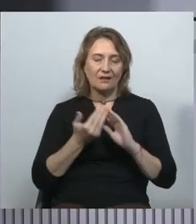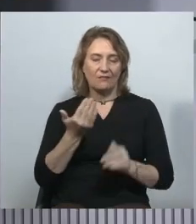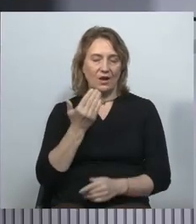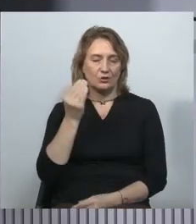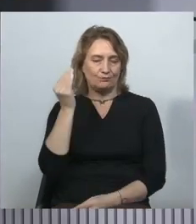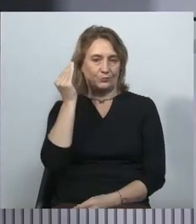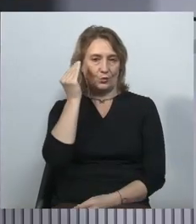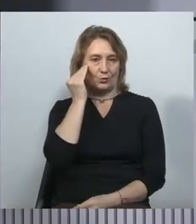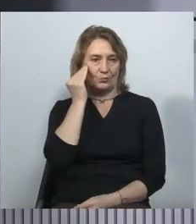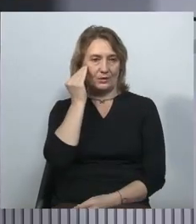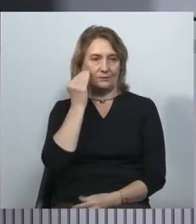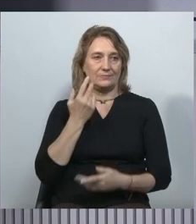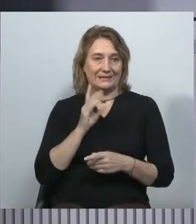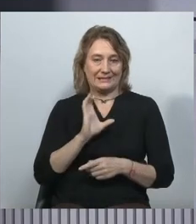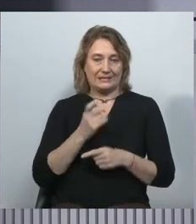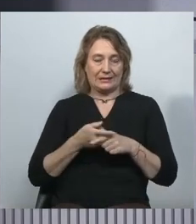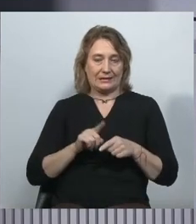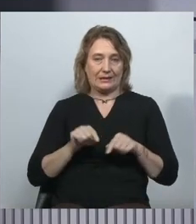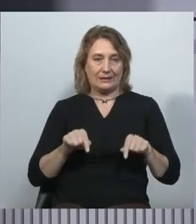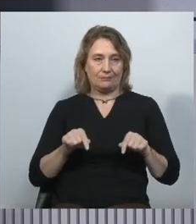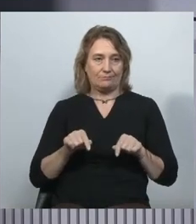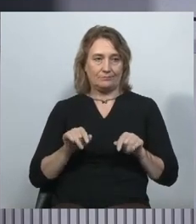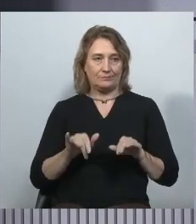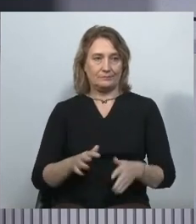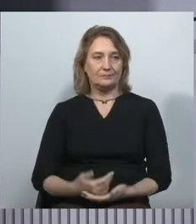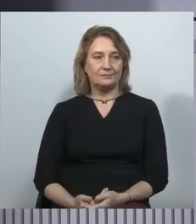What are your opinions on this account?